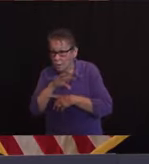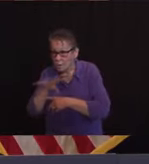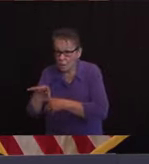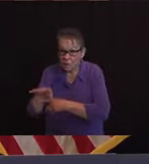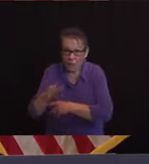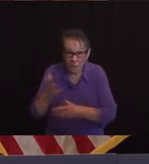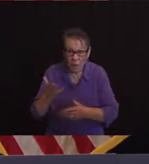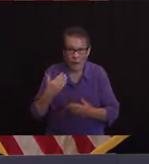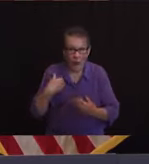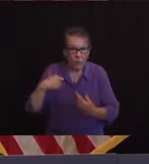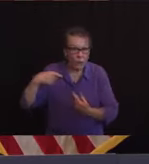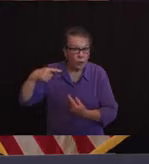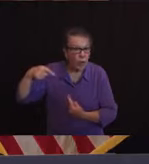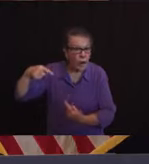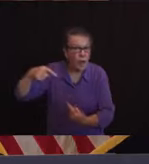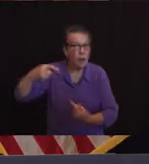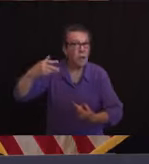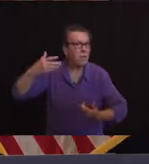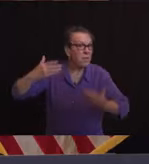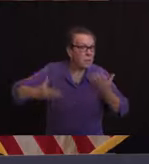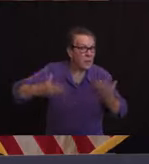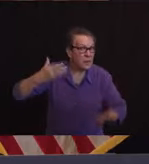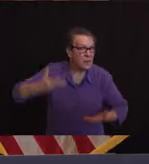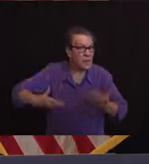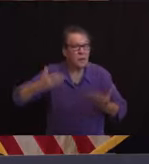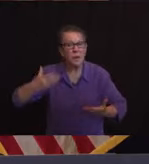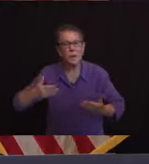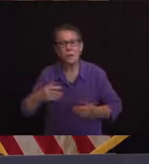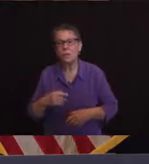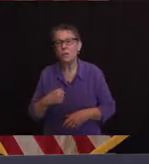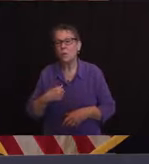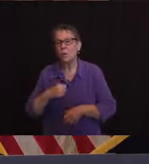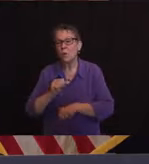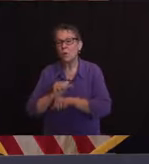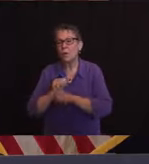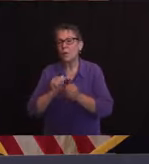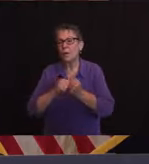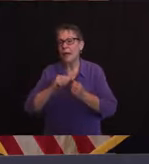We're working with Neptune OEM. That one, if you saw,